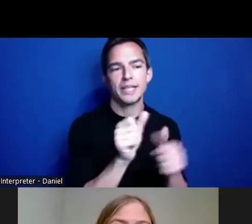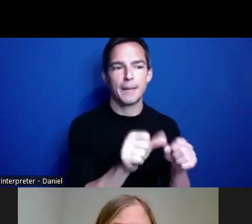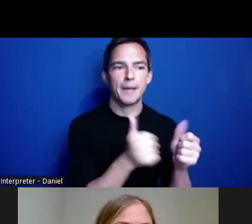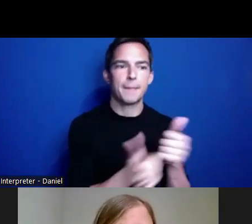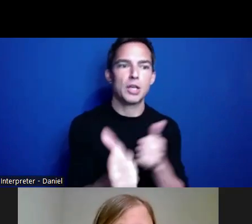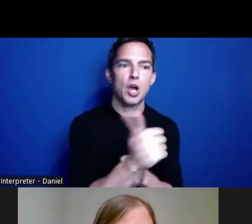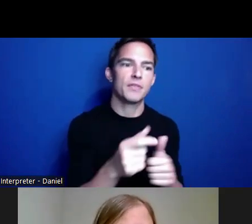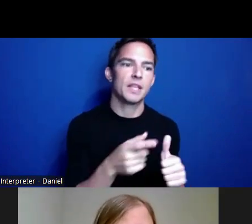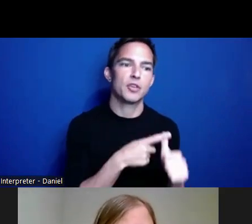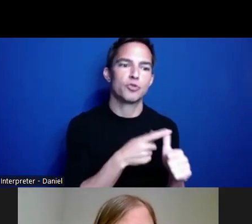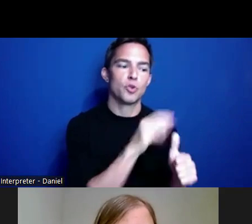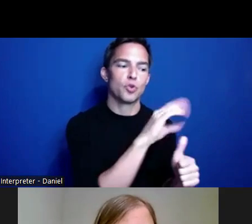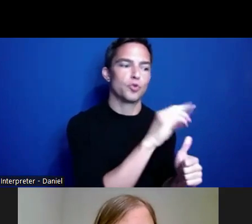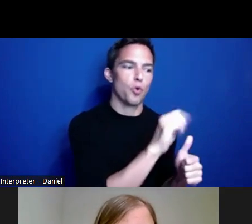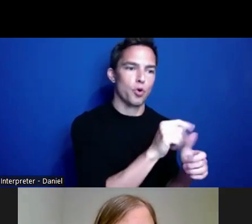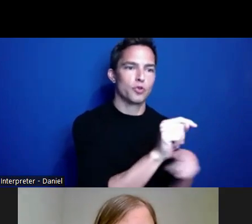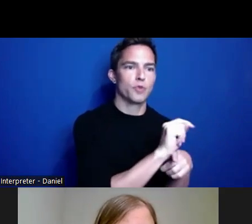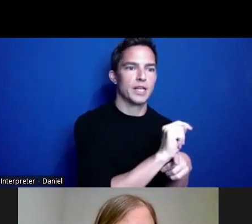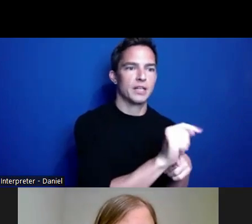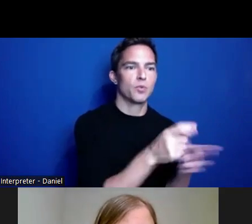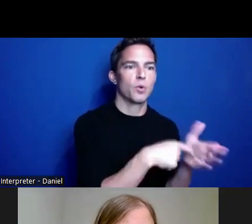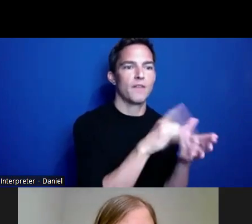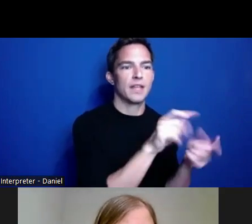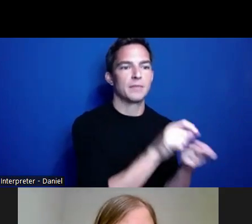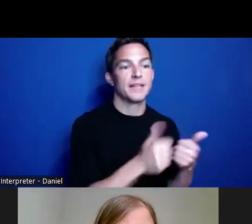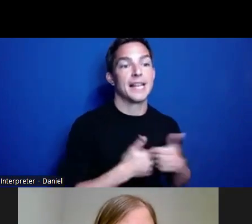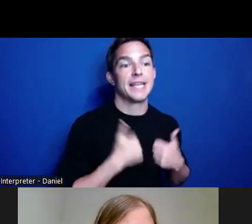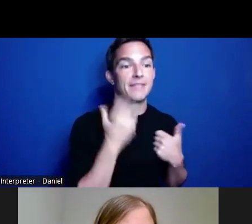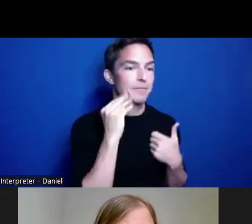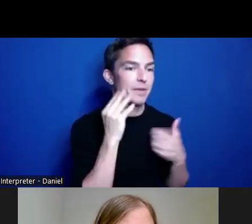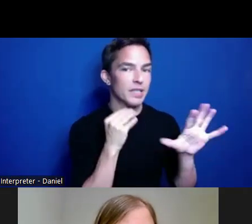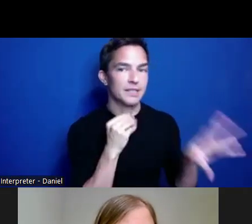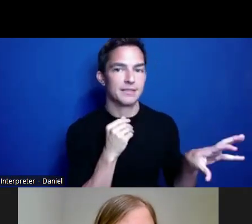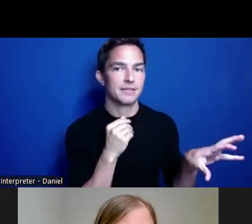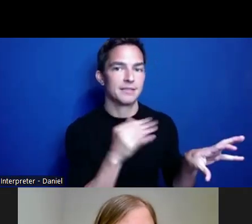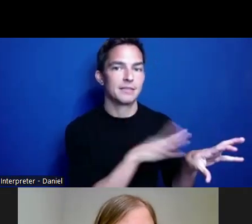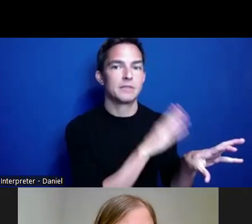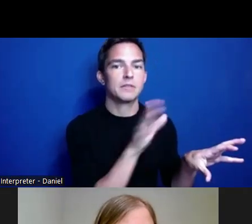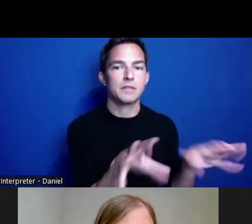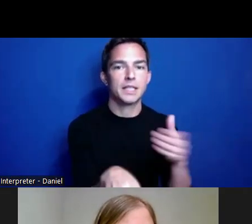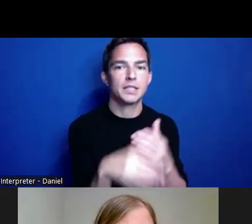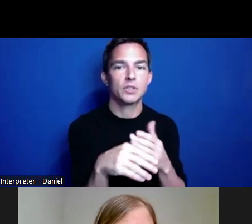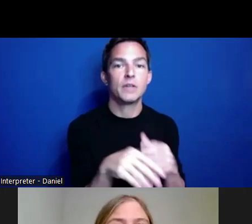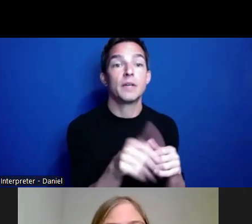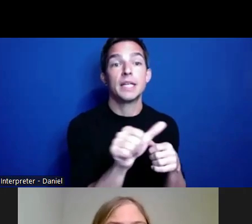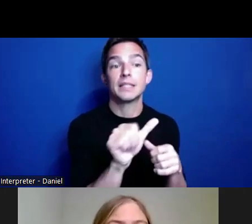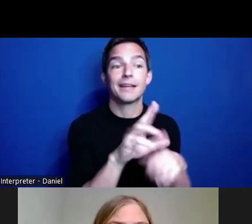initial core training that you have to have for that specific lived experience. As far as any kind of a